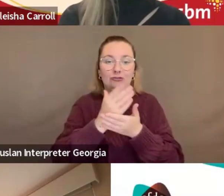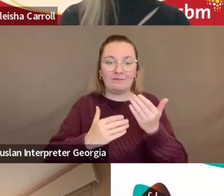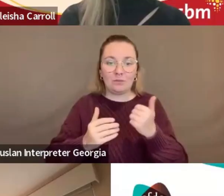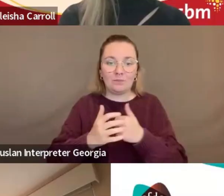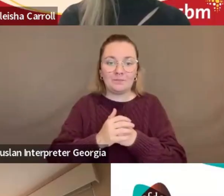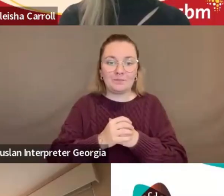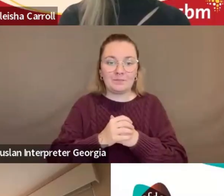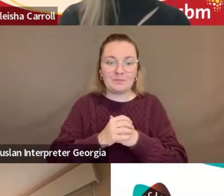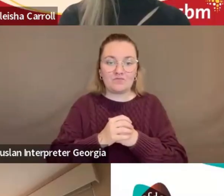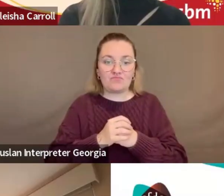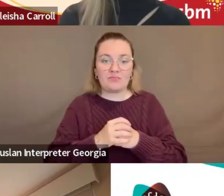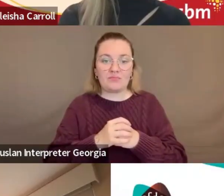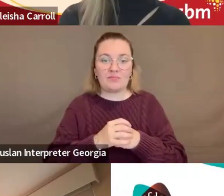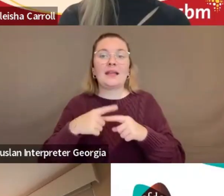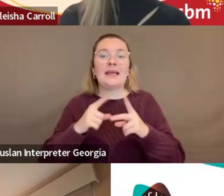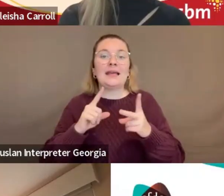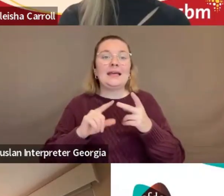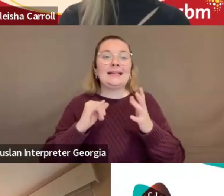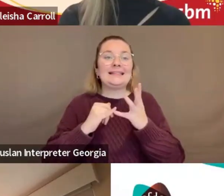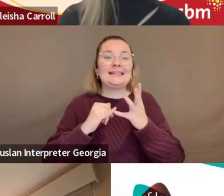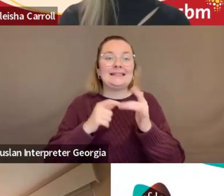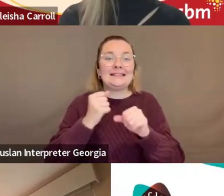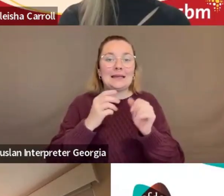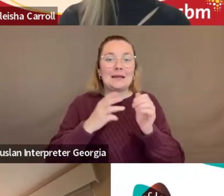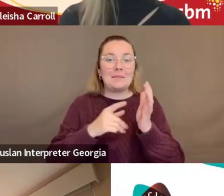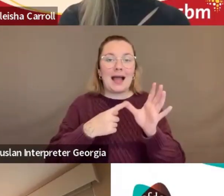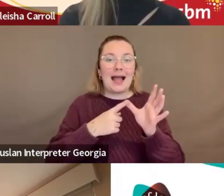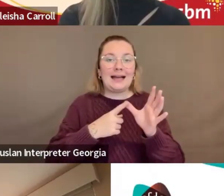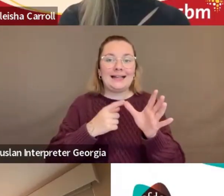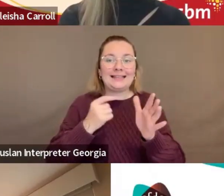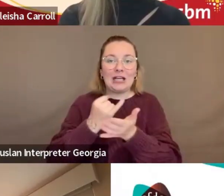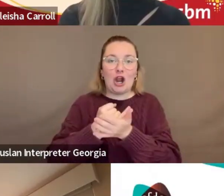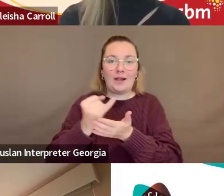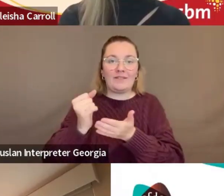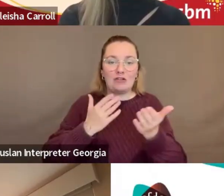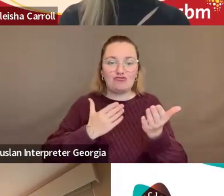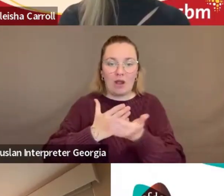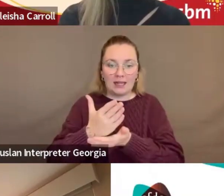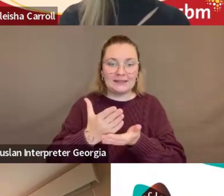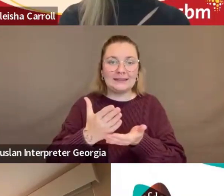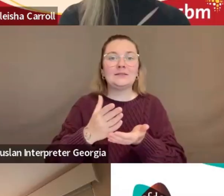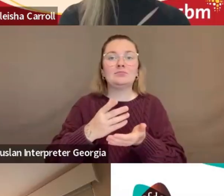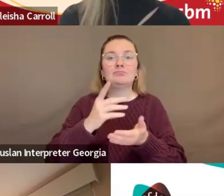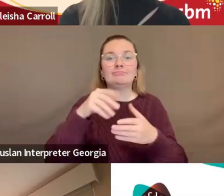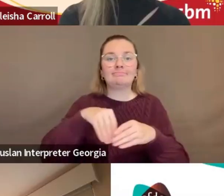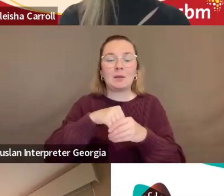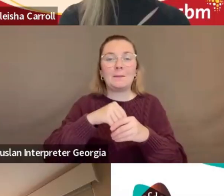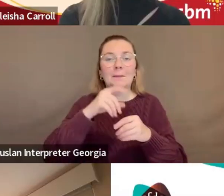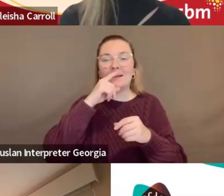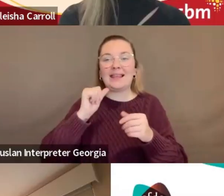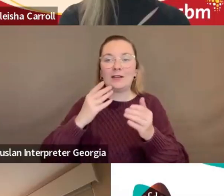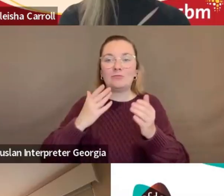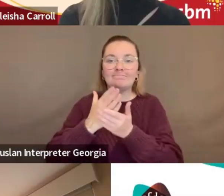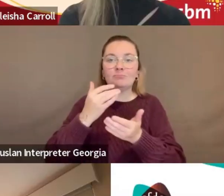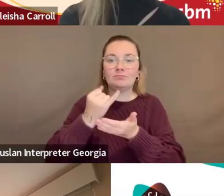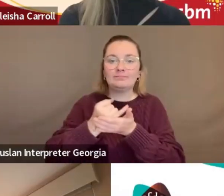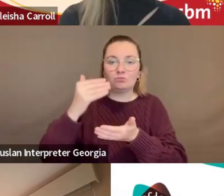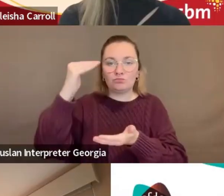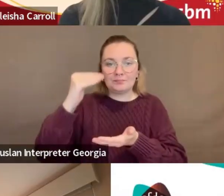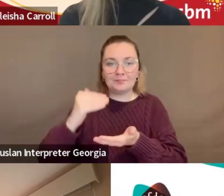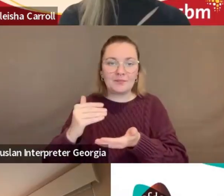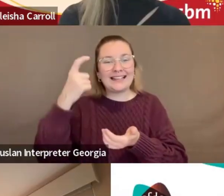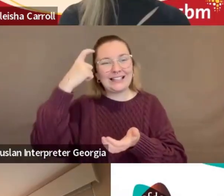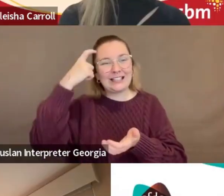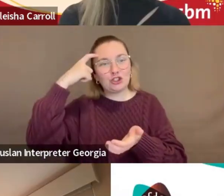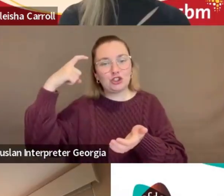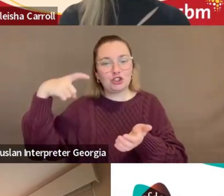facing stigma, exclusion, and denial of their rights, including legal capacity and participation in decision-making. I acknowledge